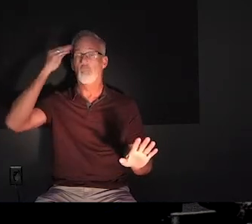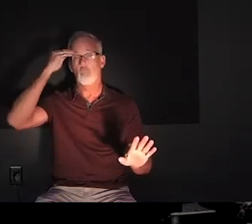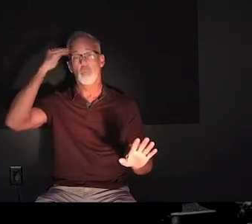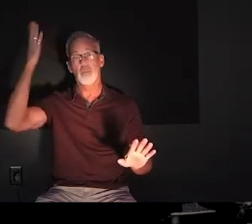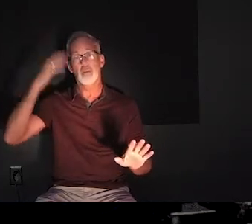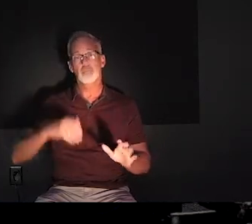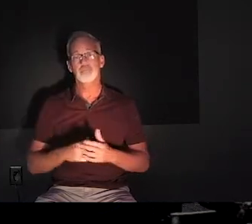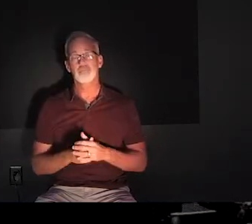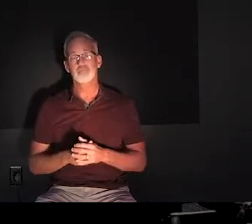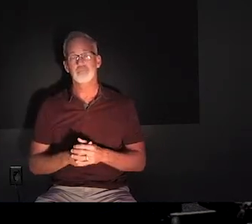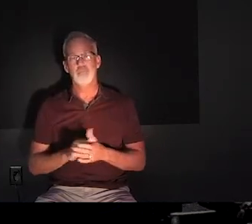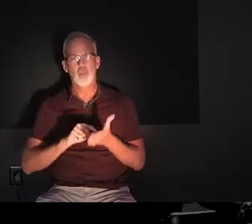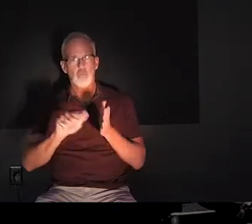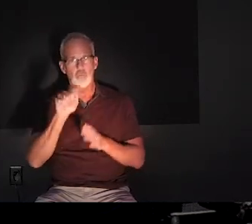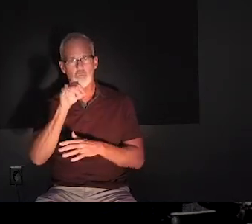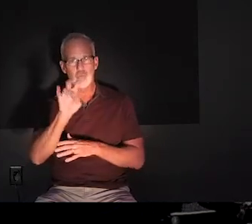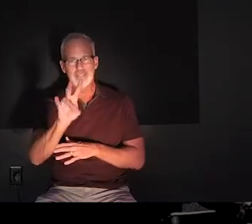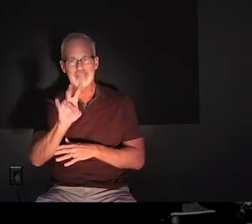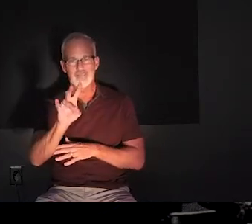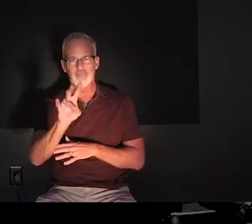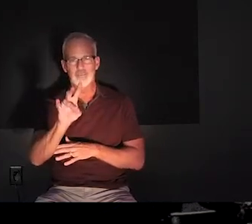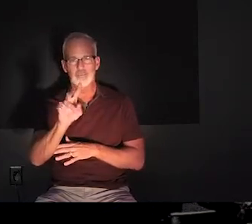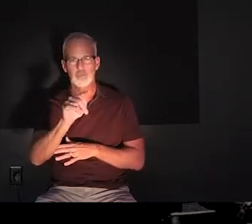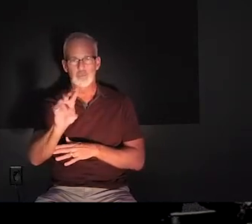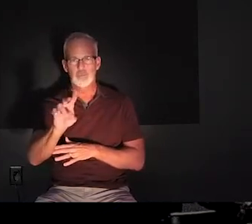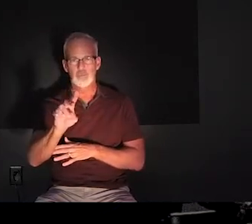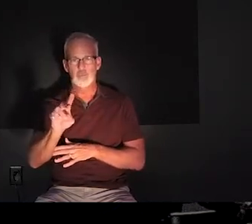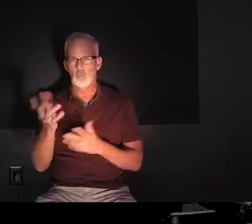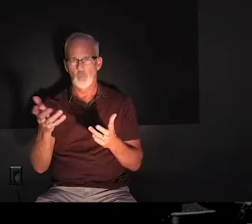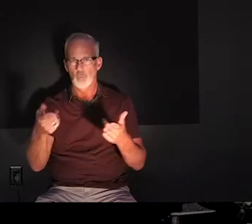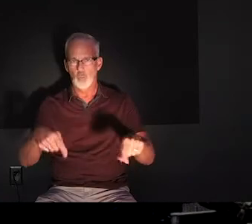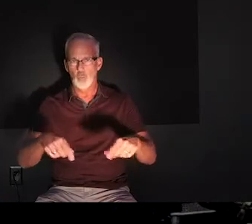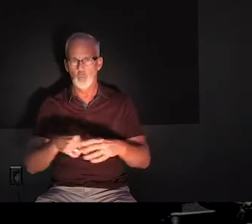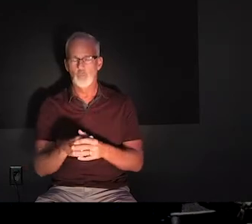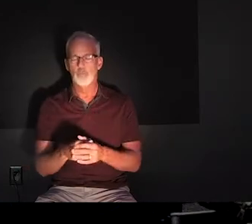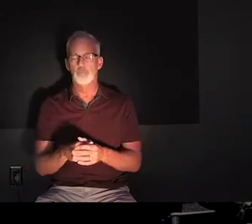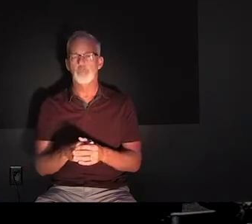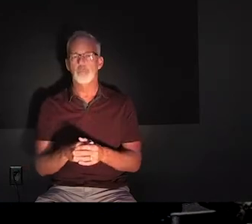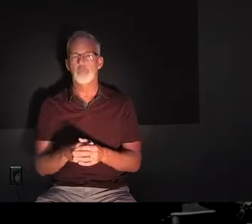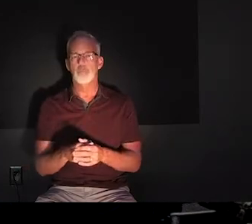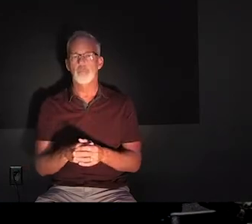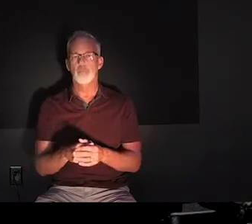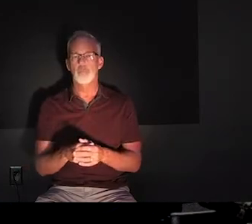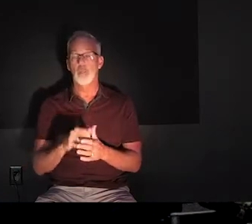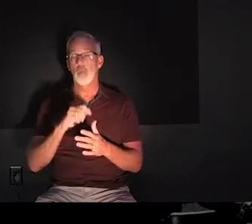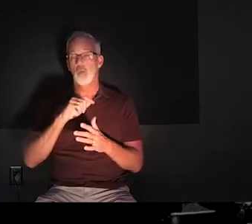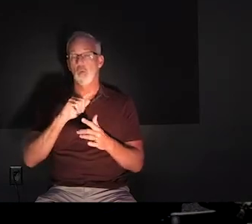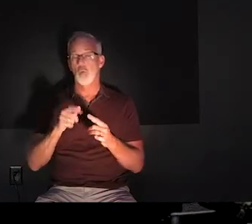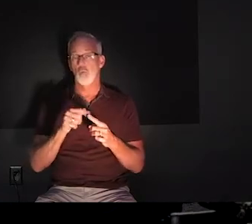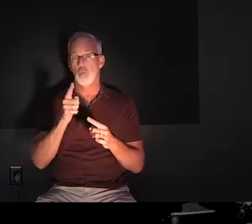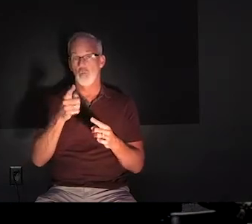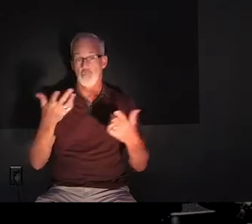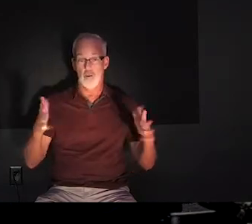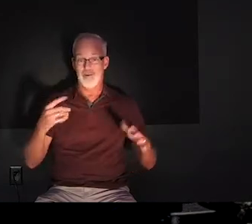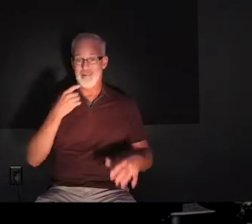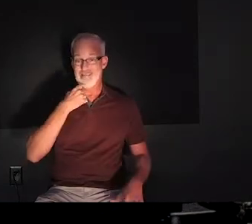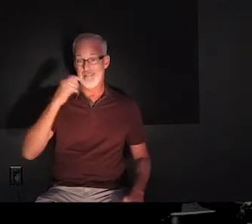verse number 27. Look what Philip does. When your yes is on the